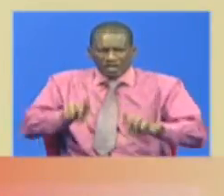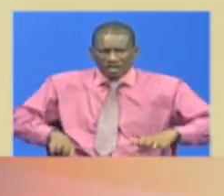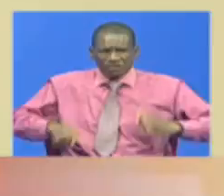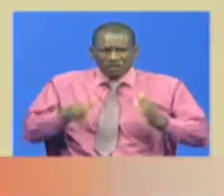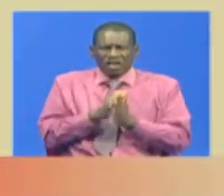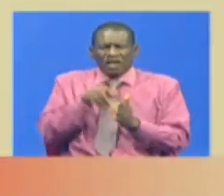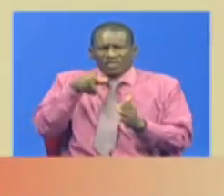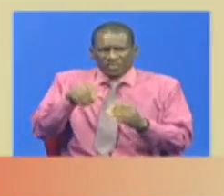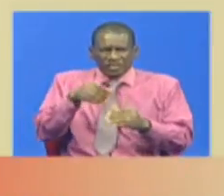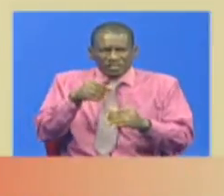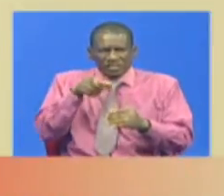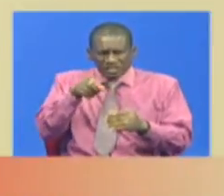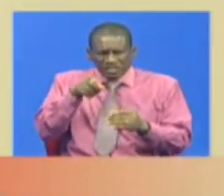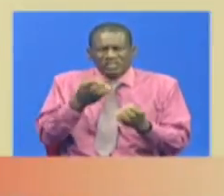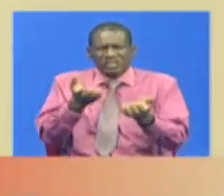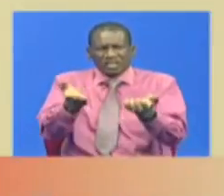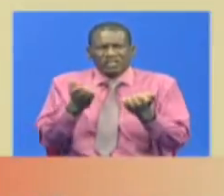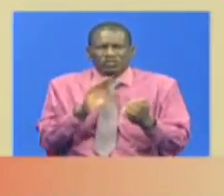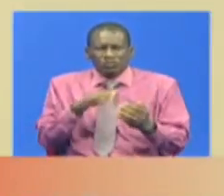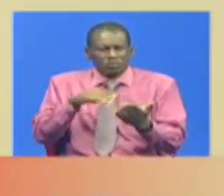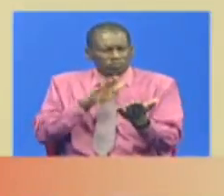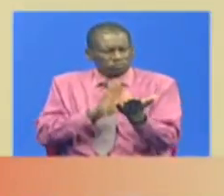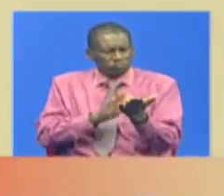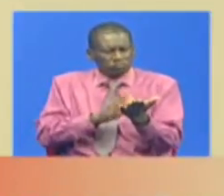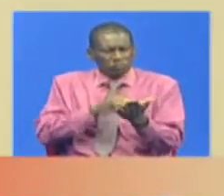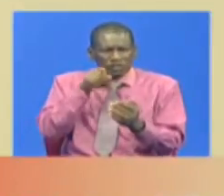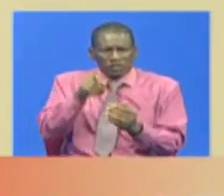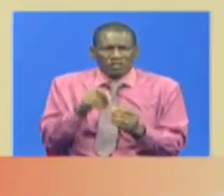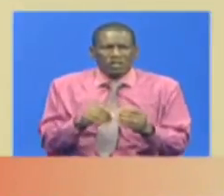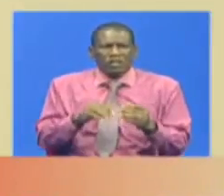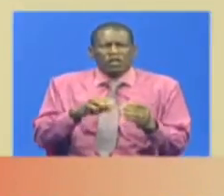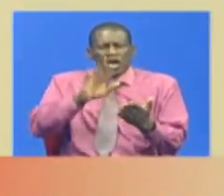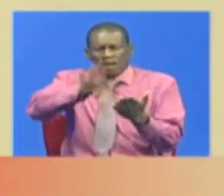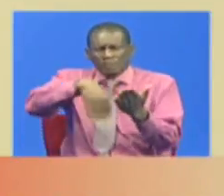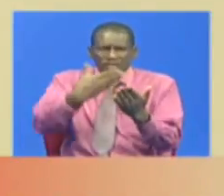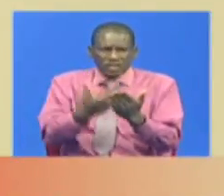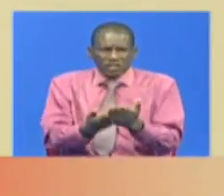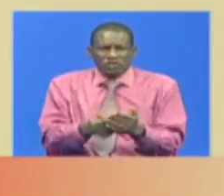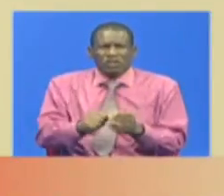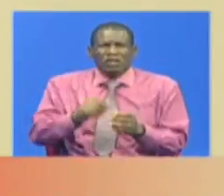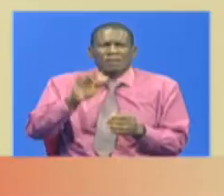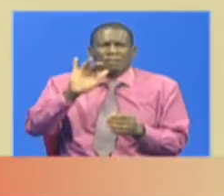effort needs to be commended. On the application by